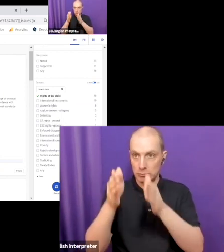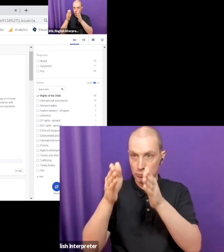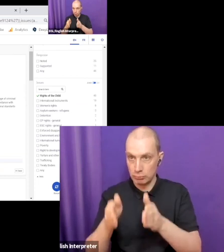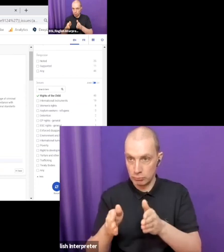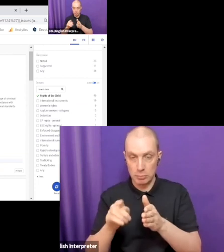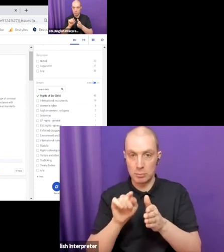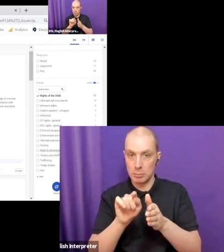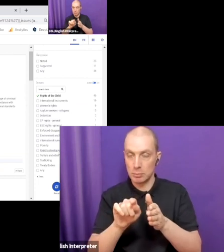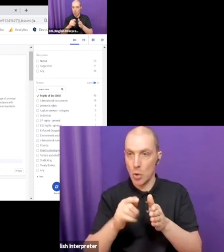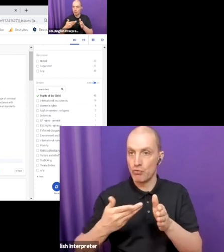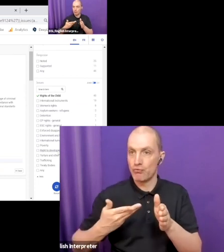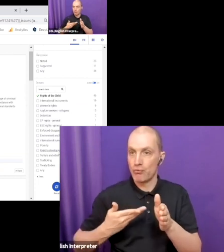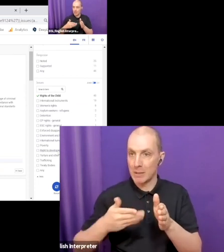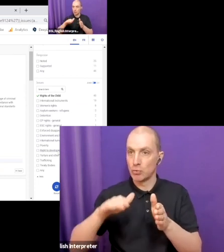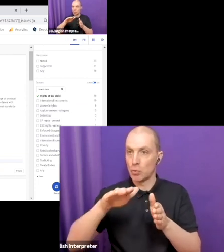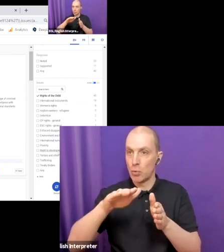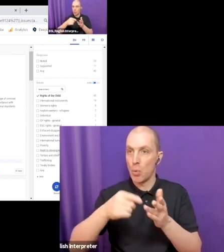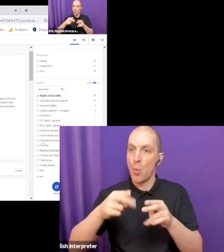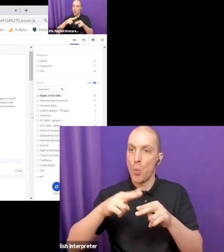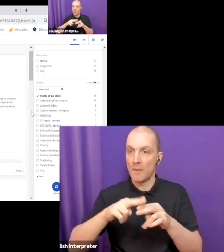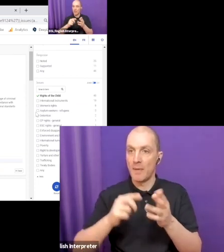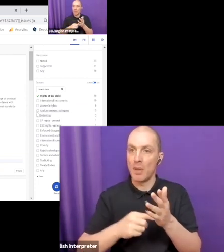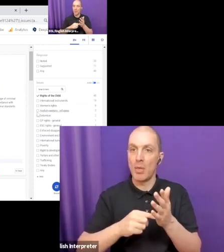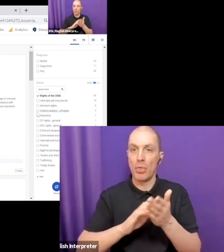children that are also